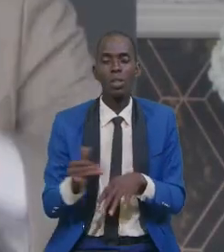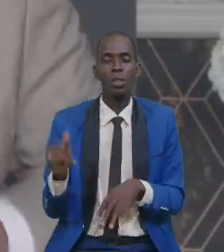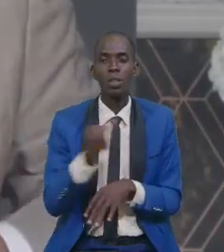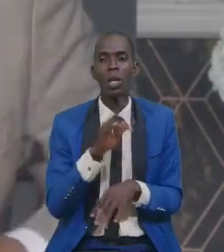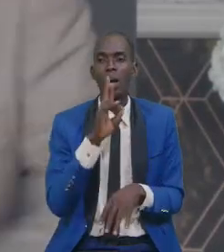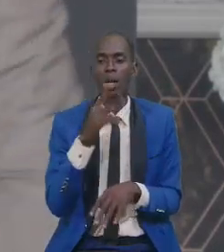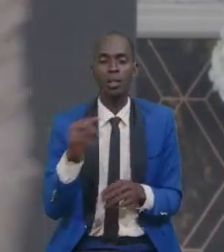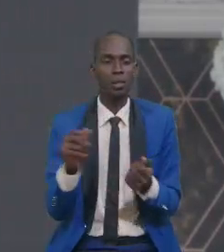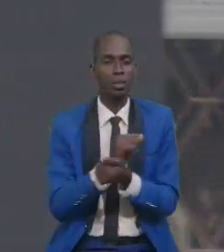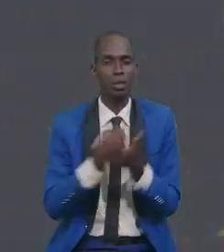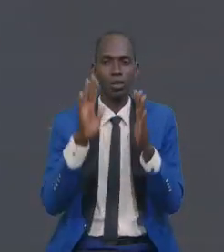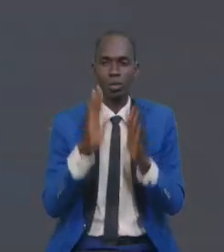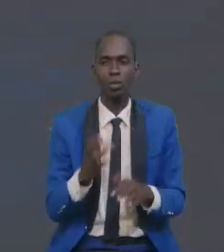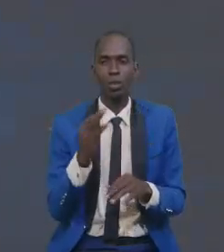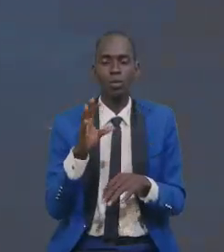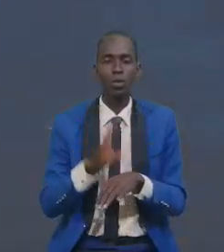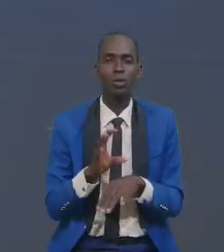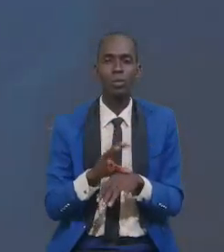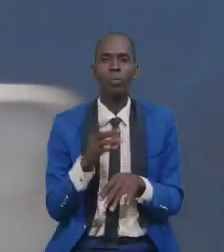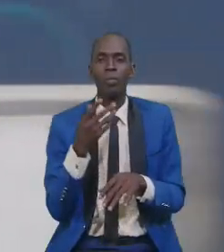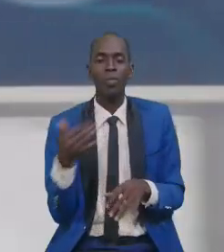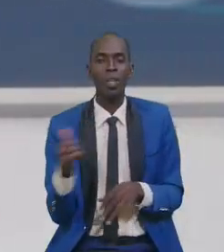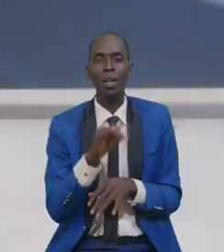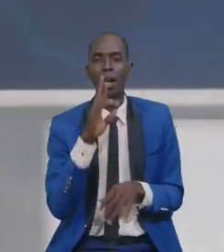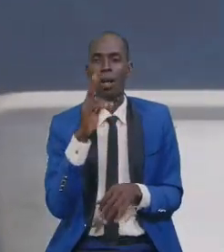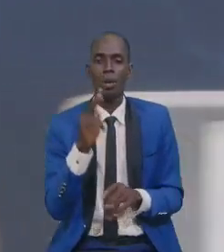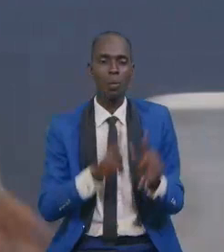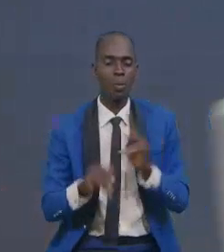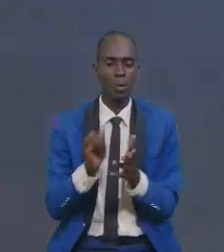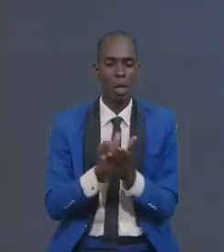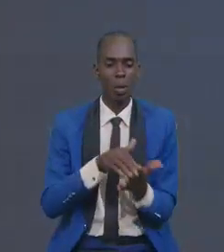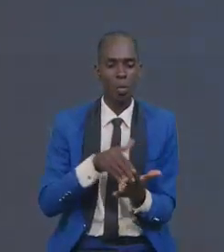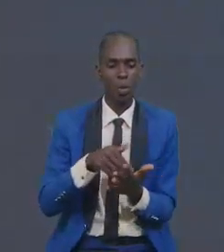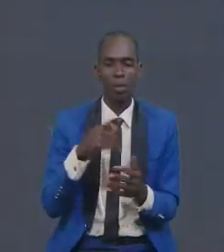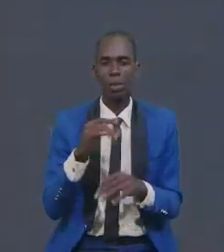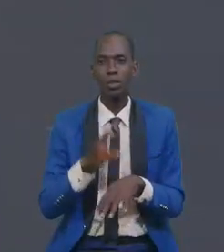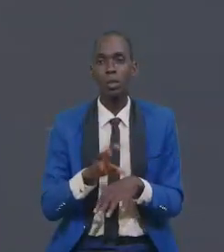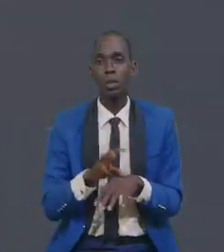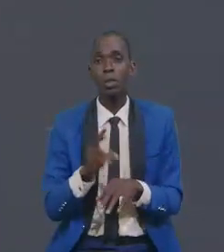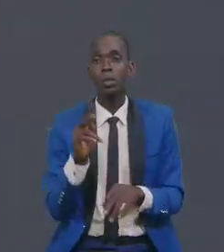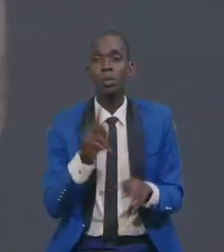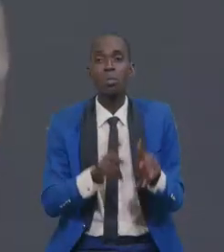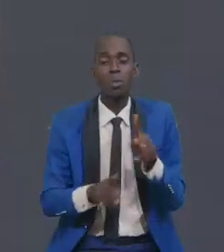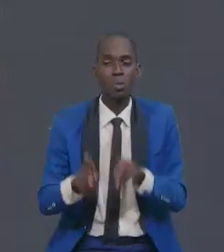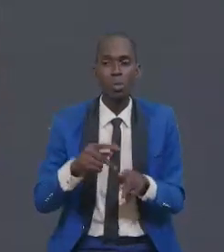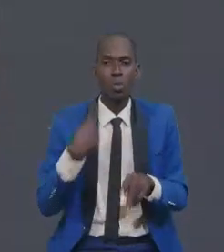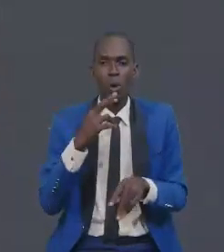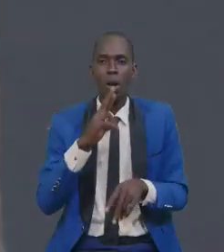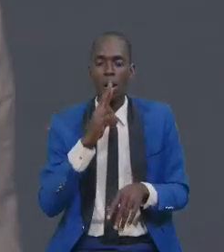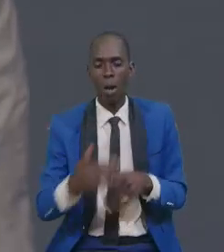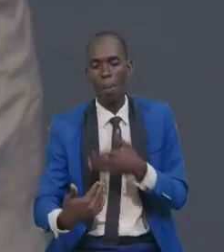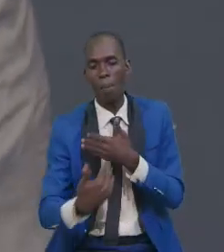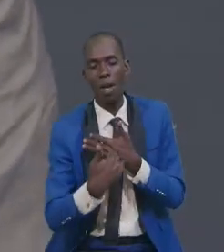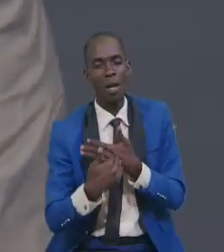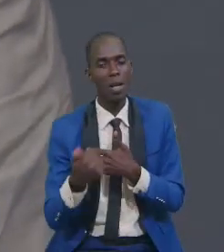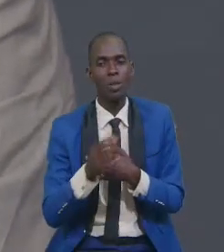the church. They are the people that weaken the church. The people who are behind anywhere they are.